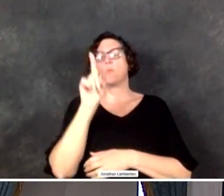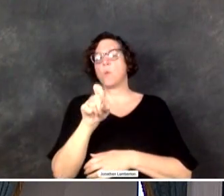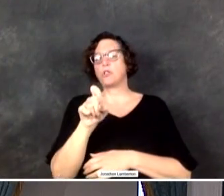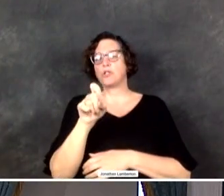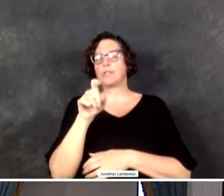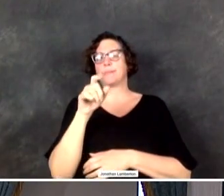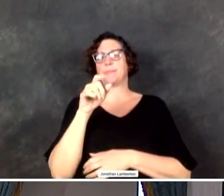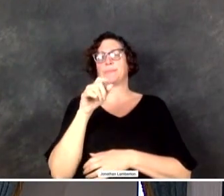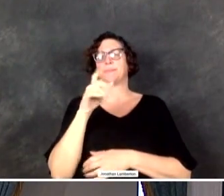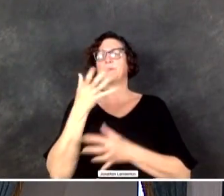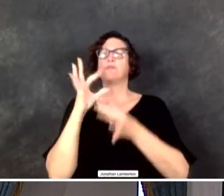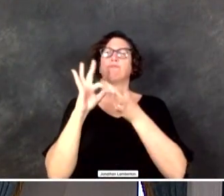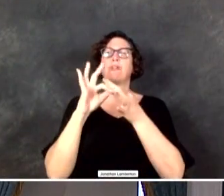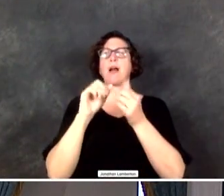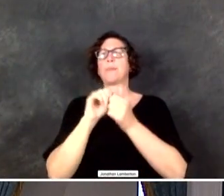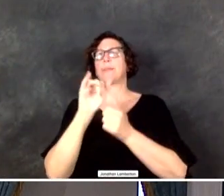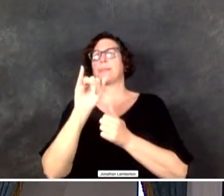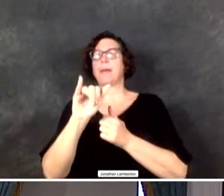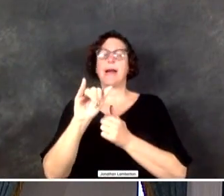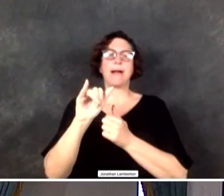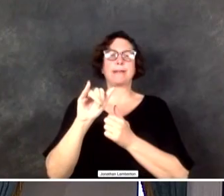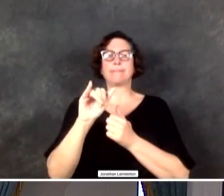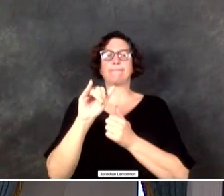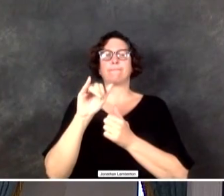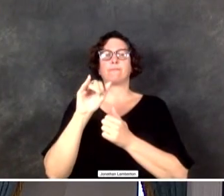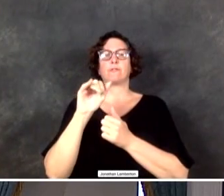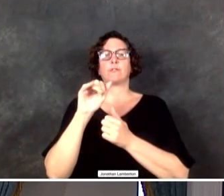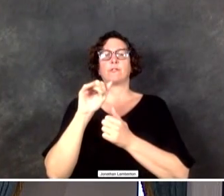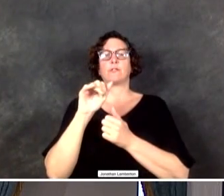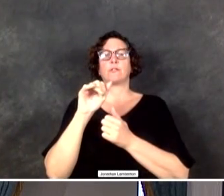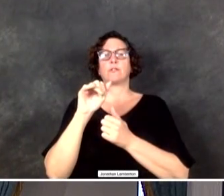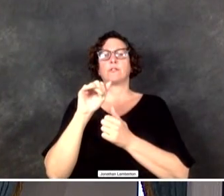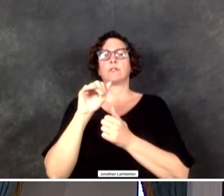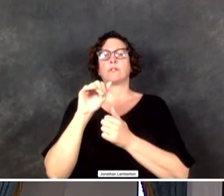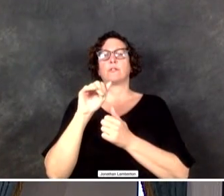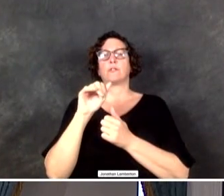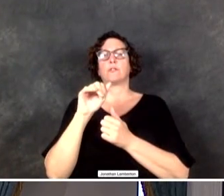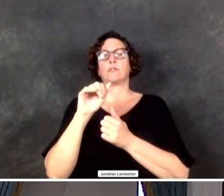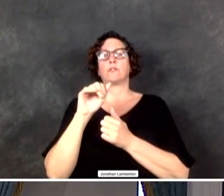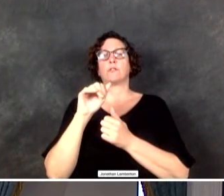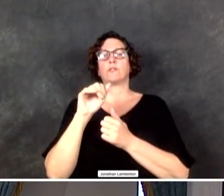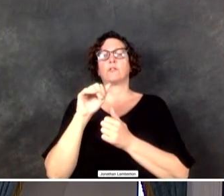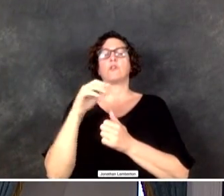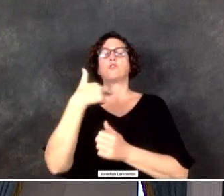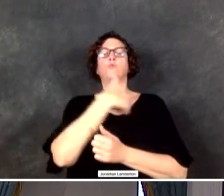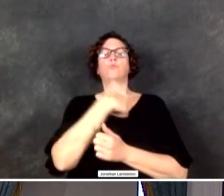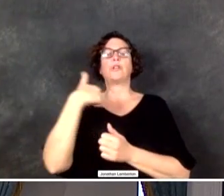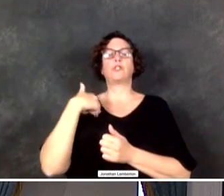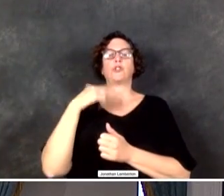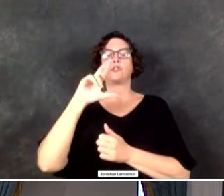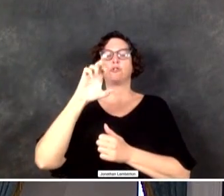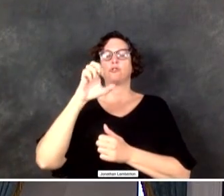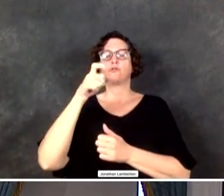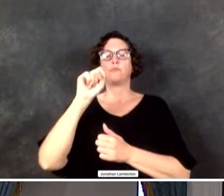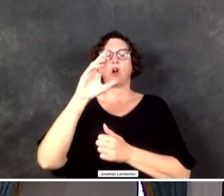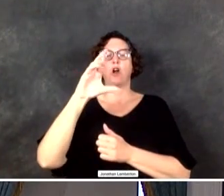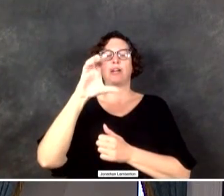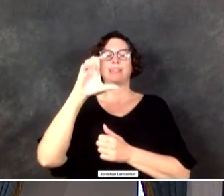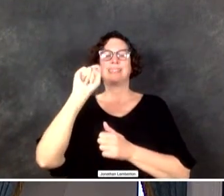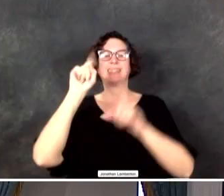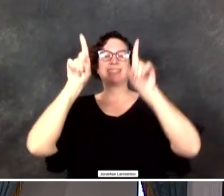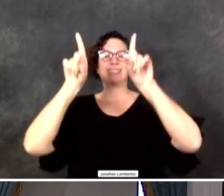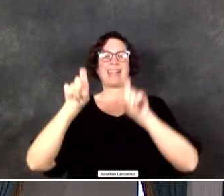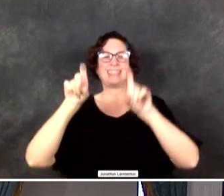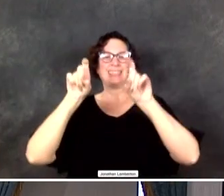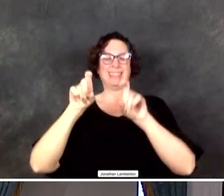Chancellor as well, the regents working in order for these seniors to be able to graduate? They need to pass these regents exams. Are